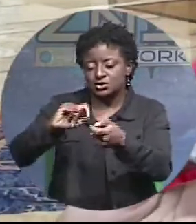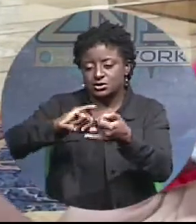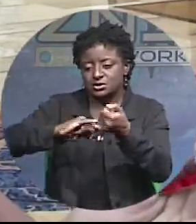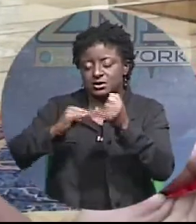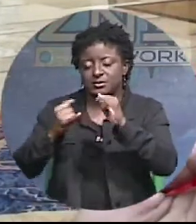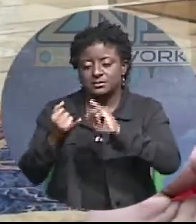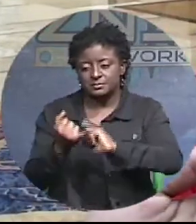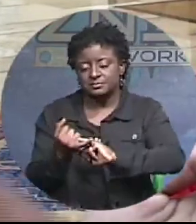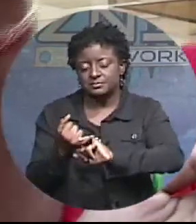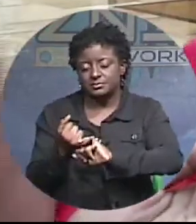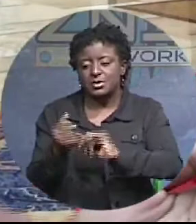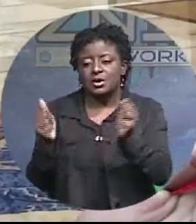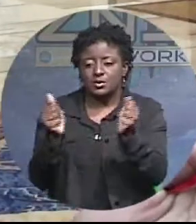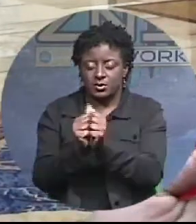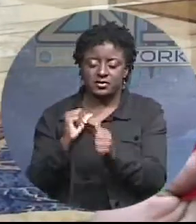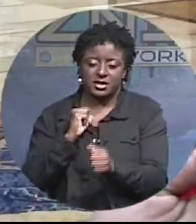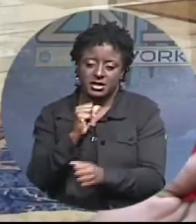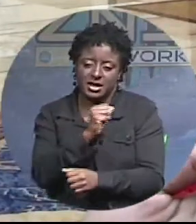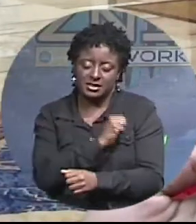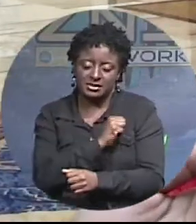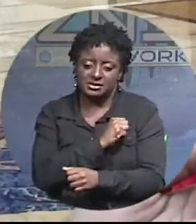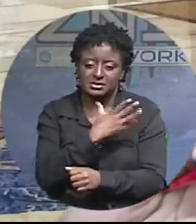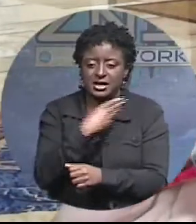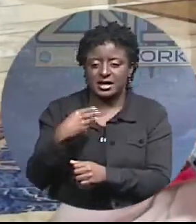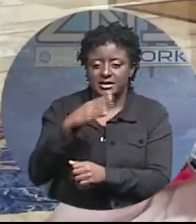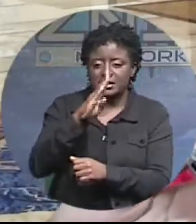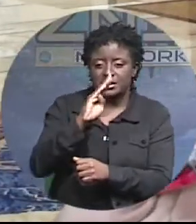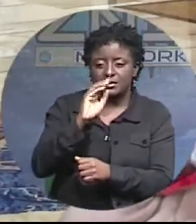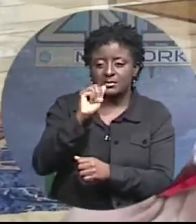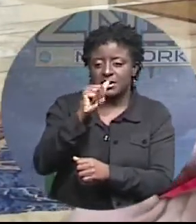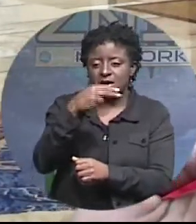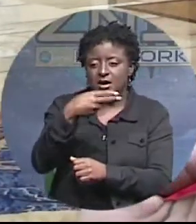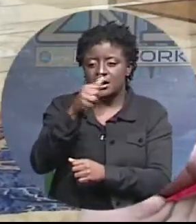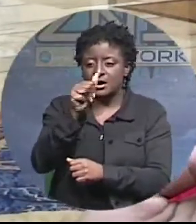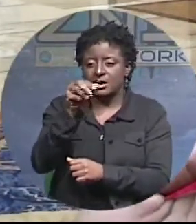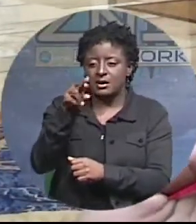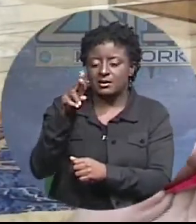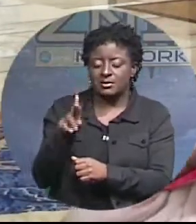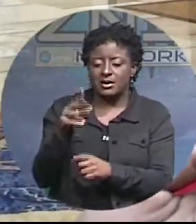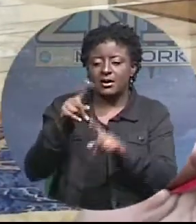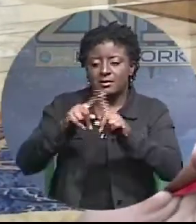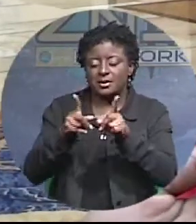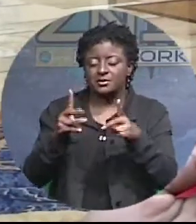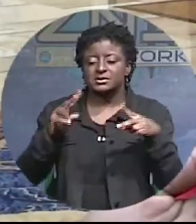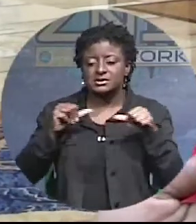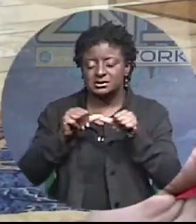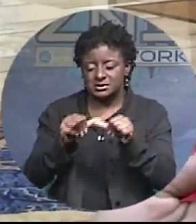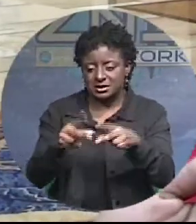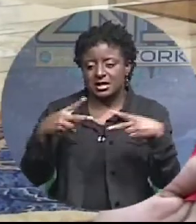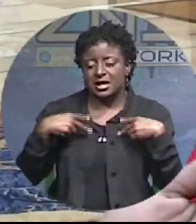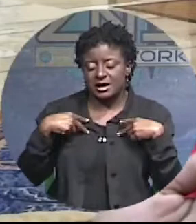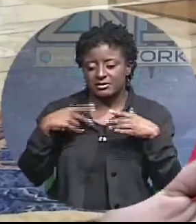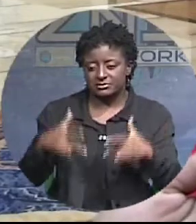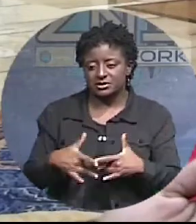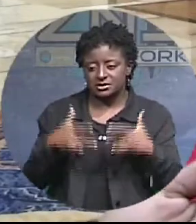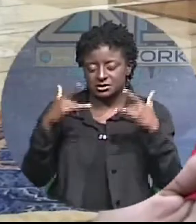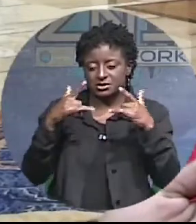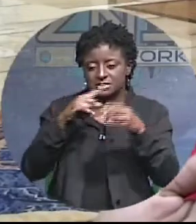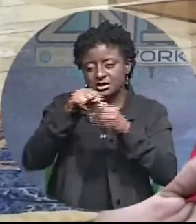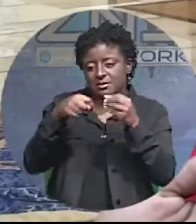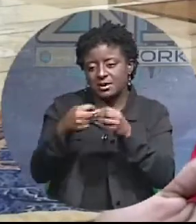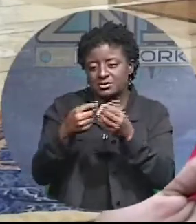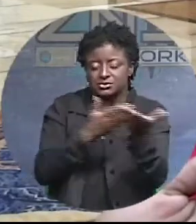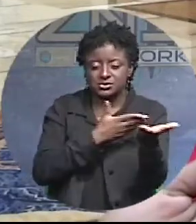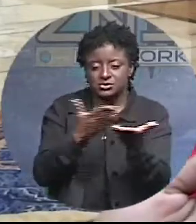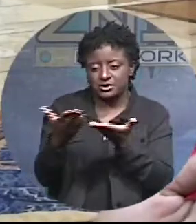the oncoming Bahama, the Albanese of the Bahamas. But we still have concerns with regard to service culture and service quality